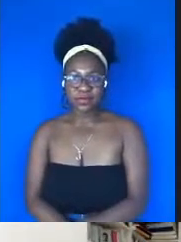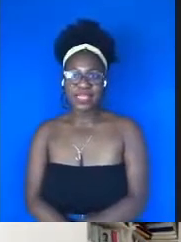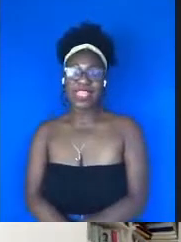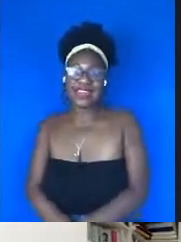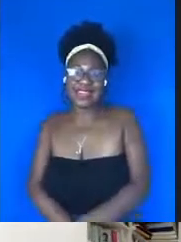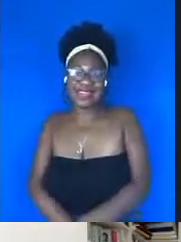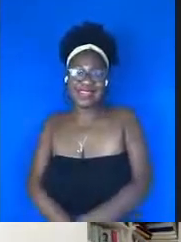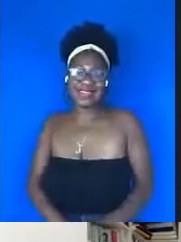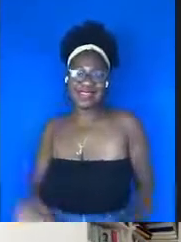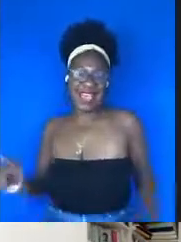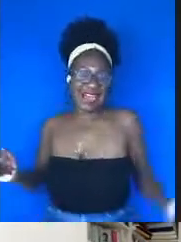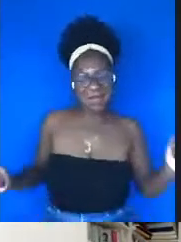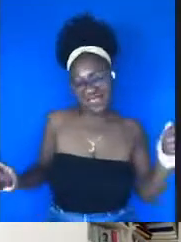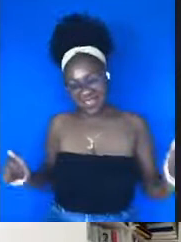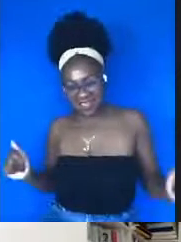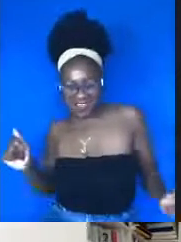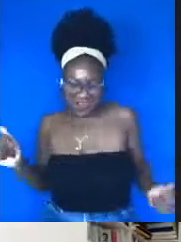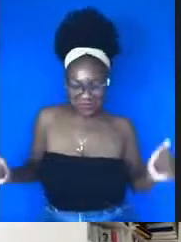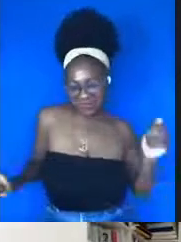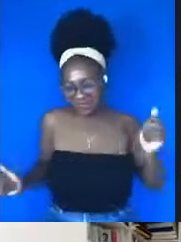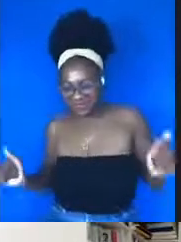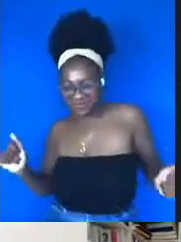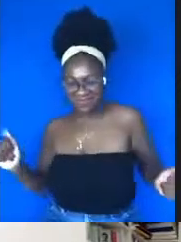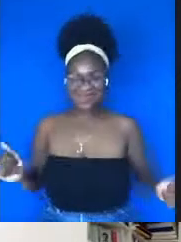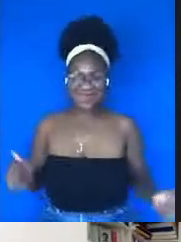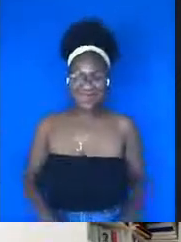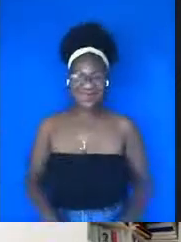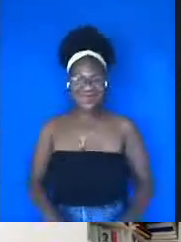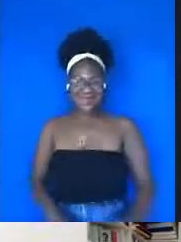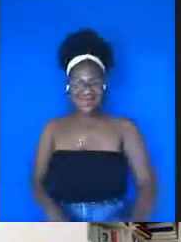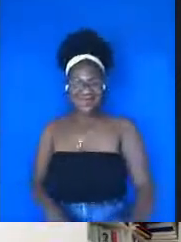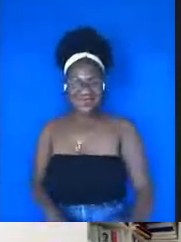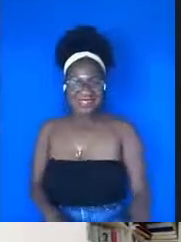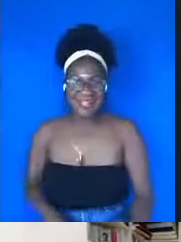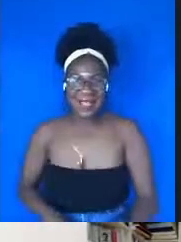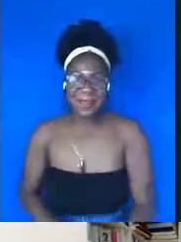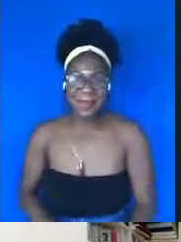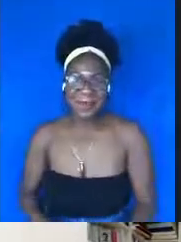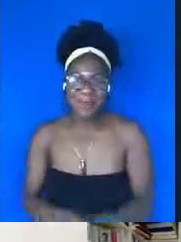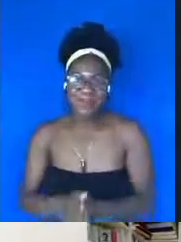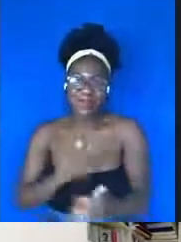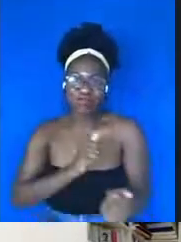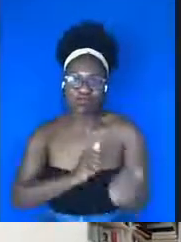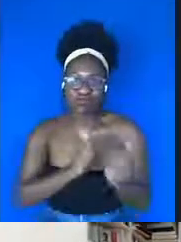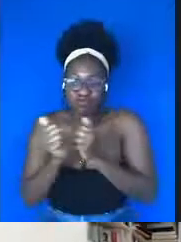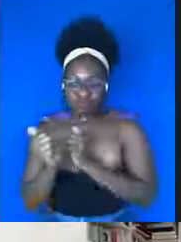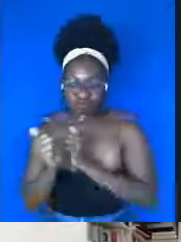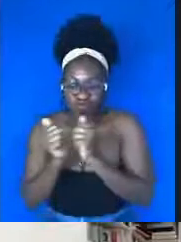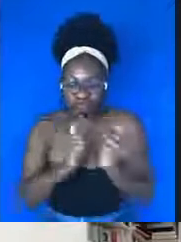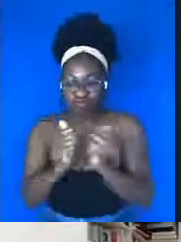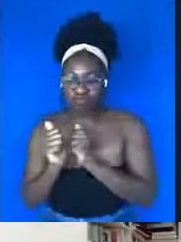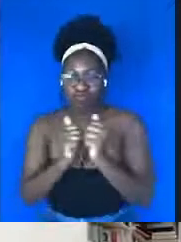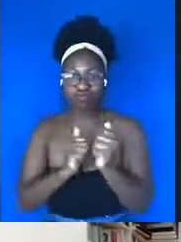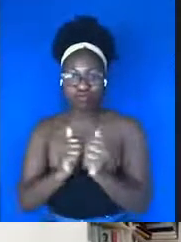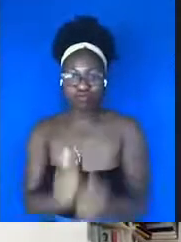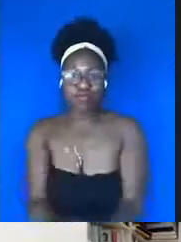8 p.m. Yes. So the live virtual reading is this Thursday, 8 p.m. on the Black Girls Love